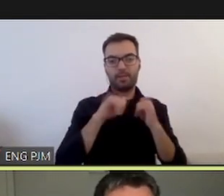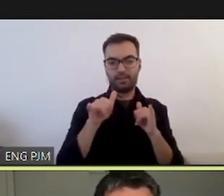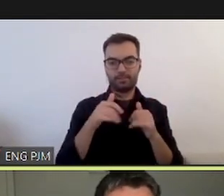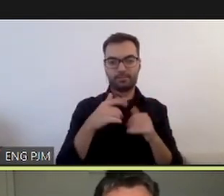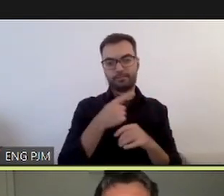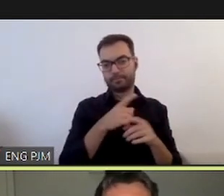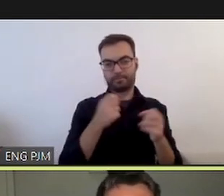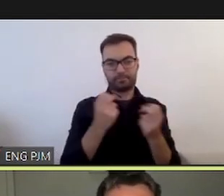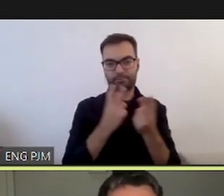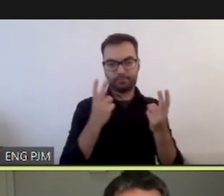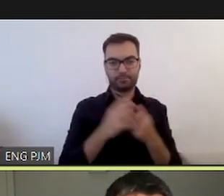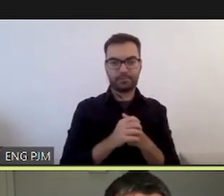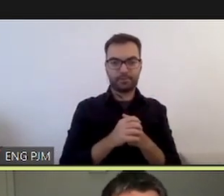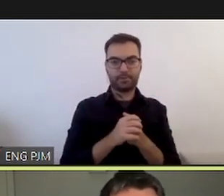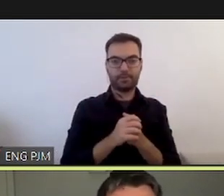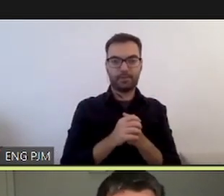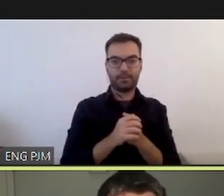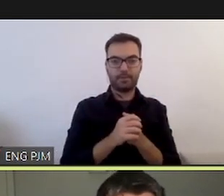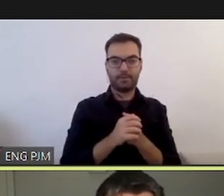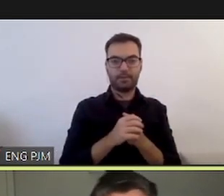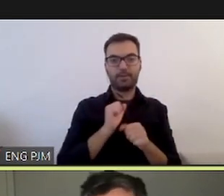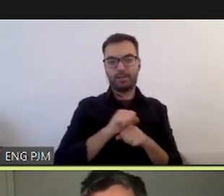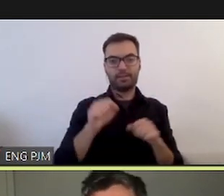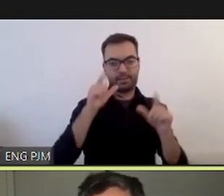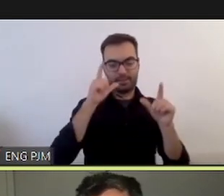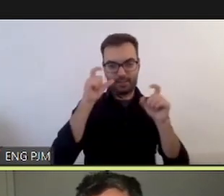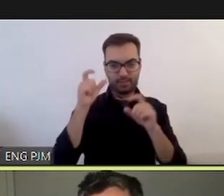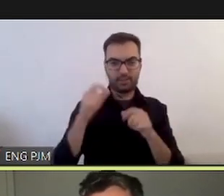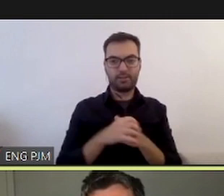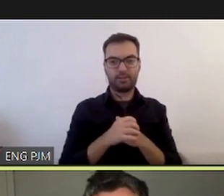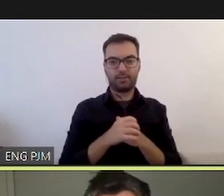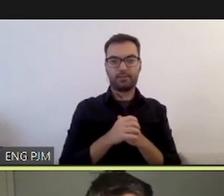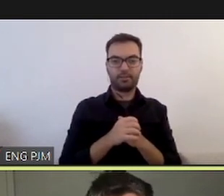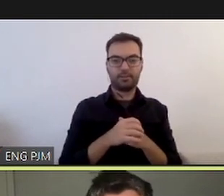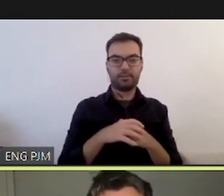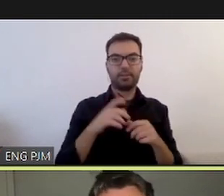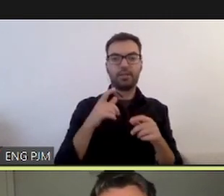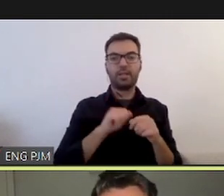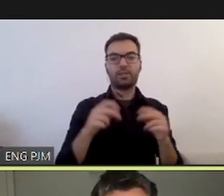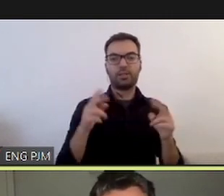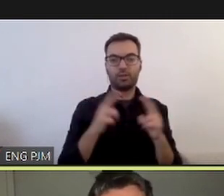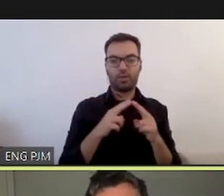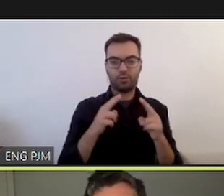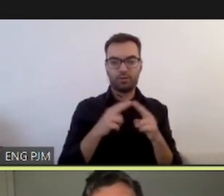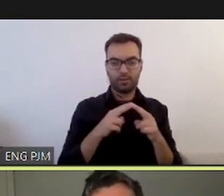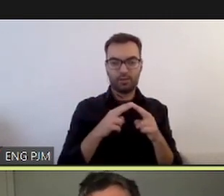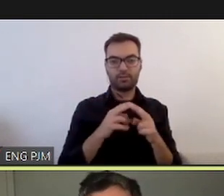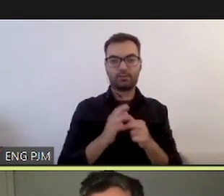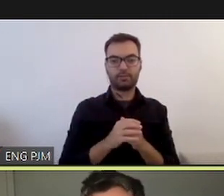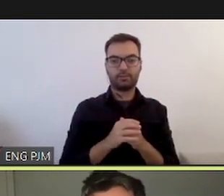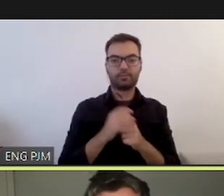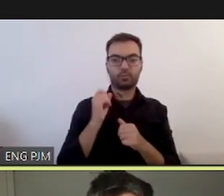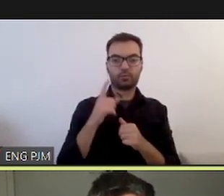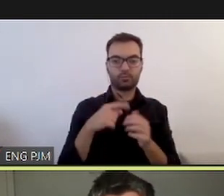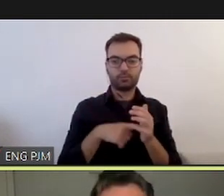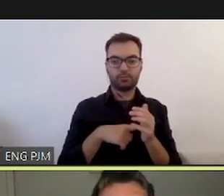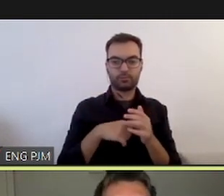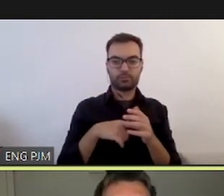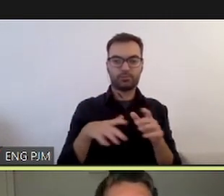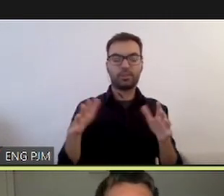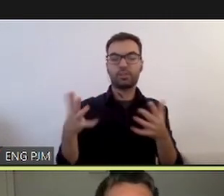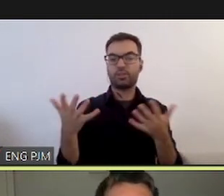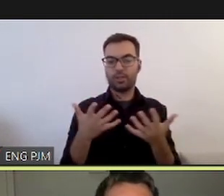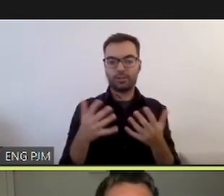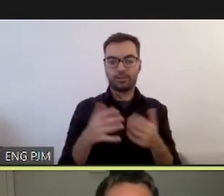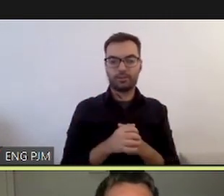it's exactly the same, because we're having some pictures, we're having some contact information, we're having some